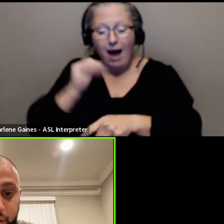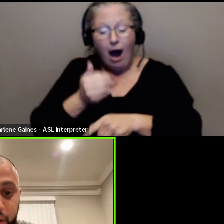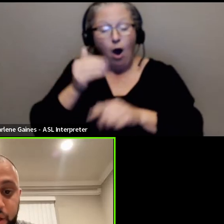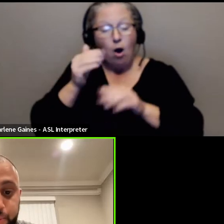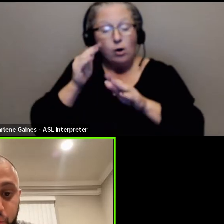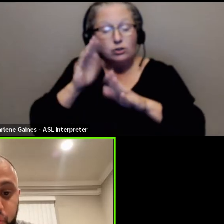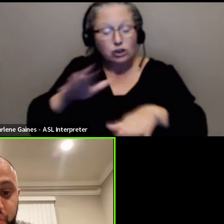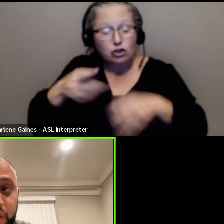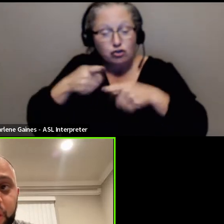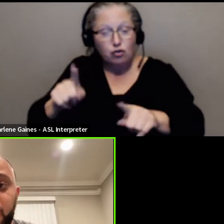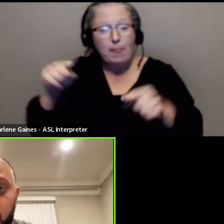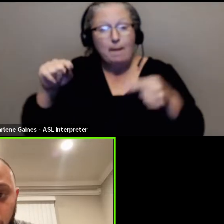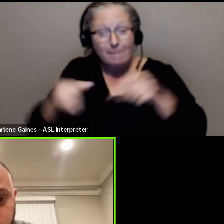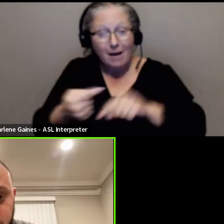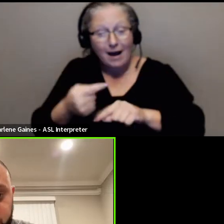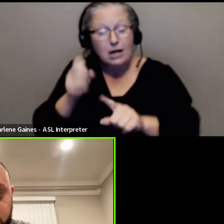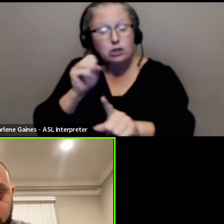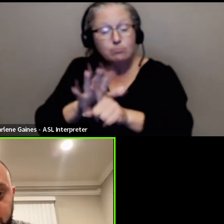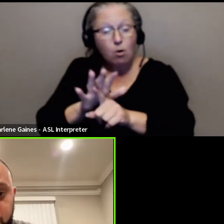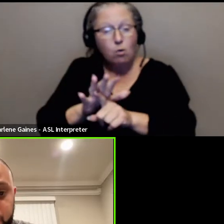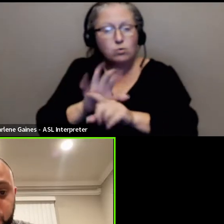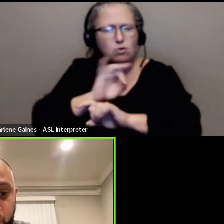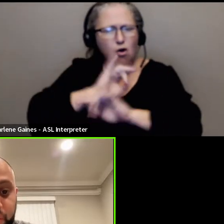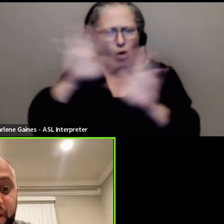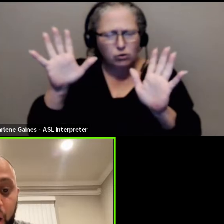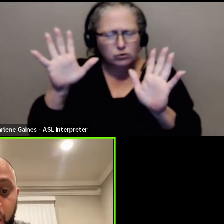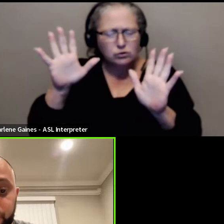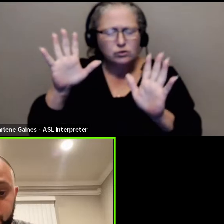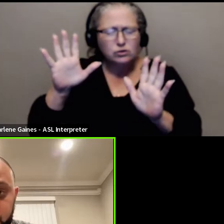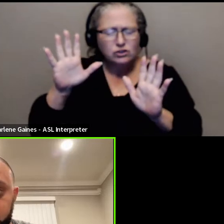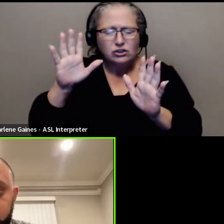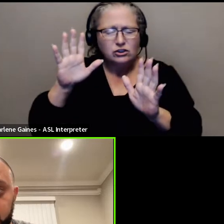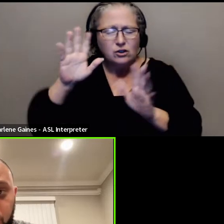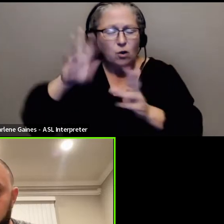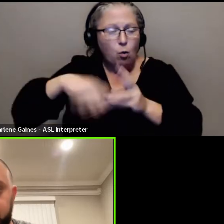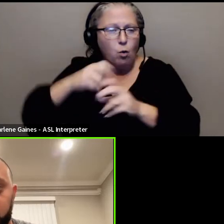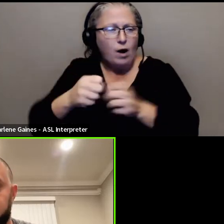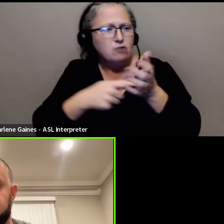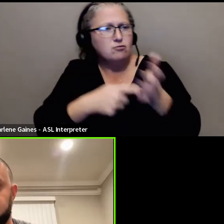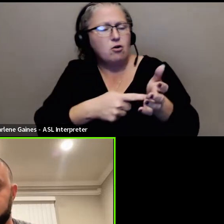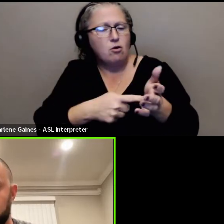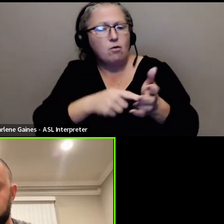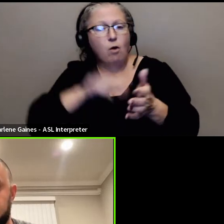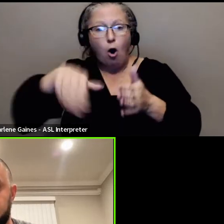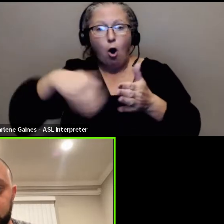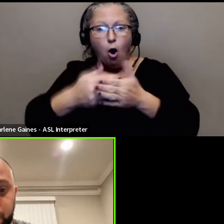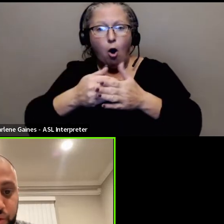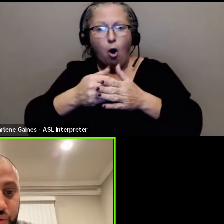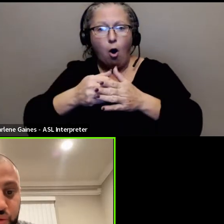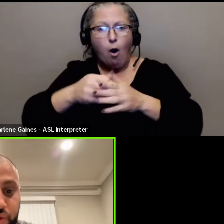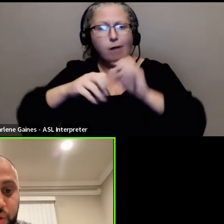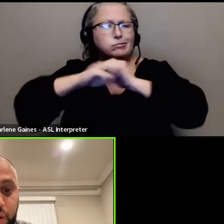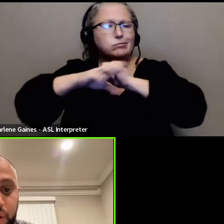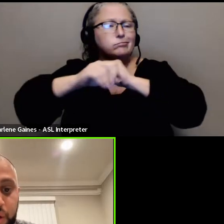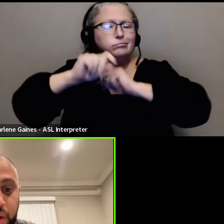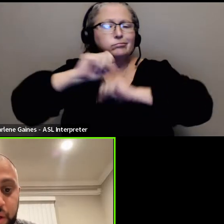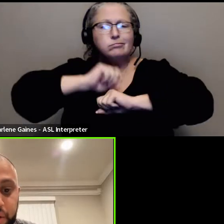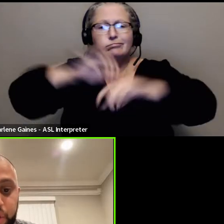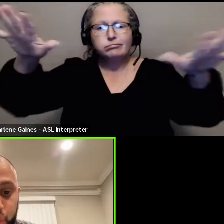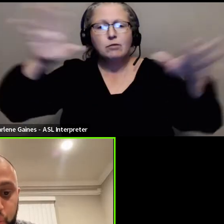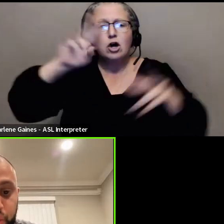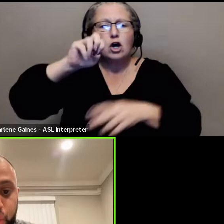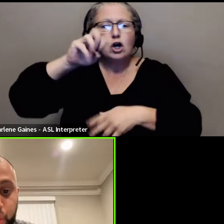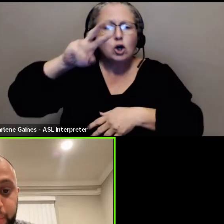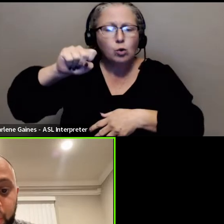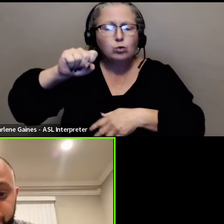that pain and exposed to the harshest realities the world can offer, all broadcasted on social media and the news,